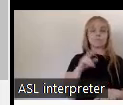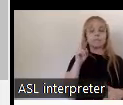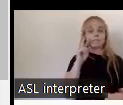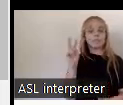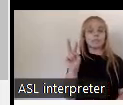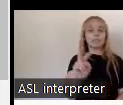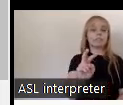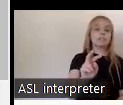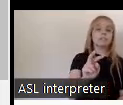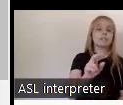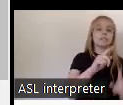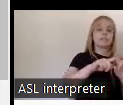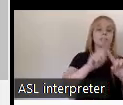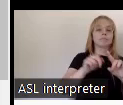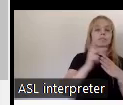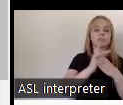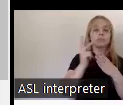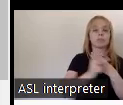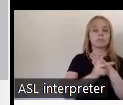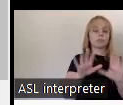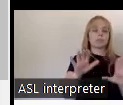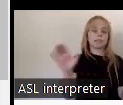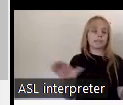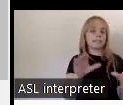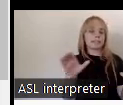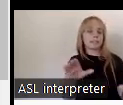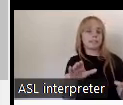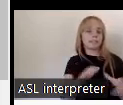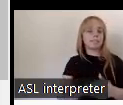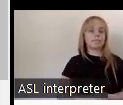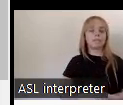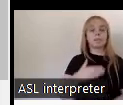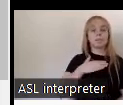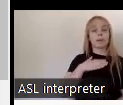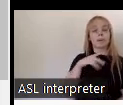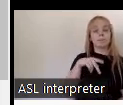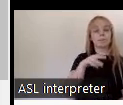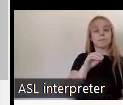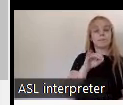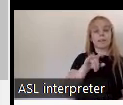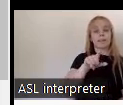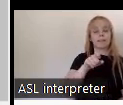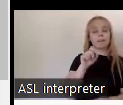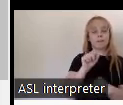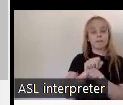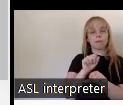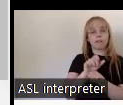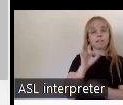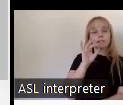these programs here, or rather these activities. Let's look at my profile for work. I'm going to click on